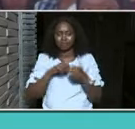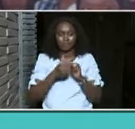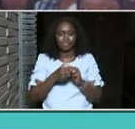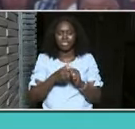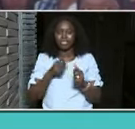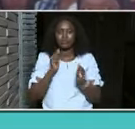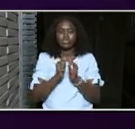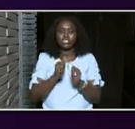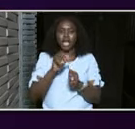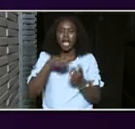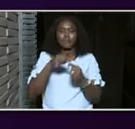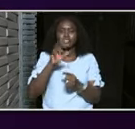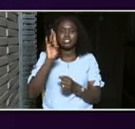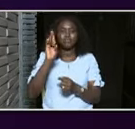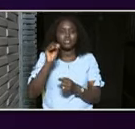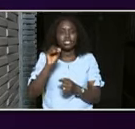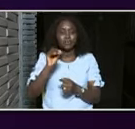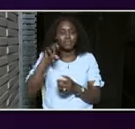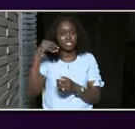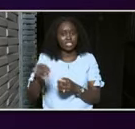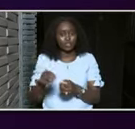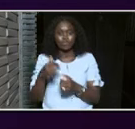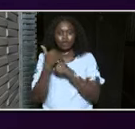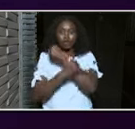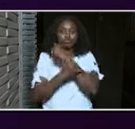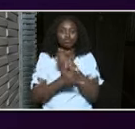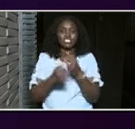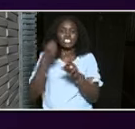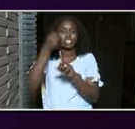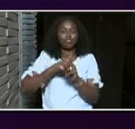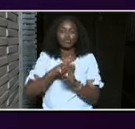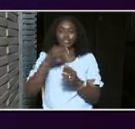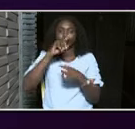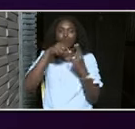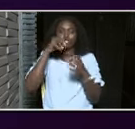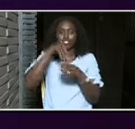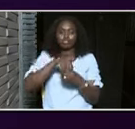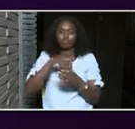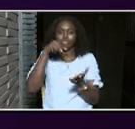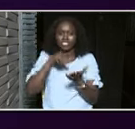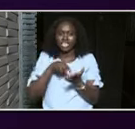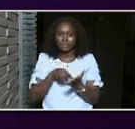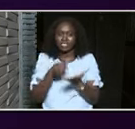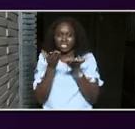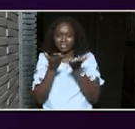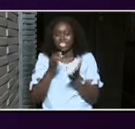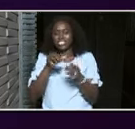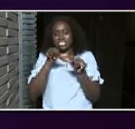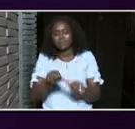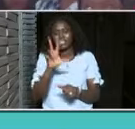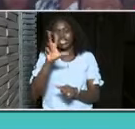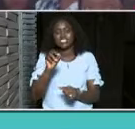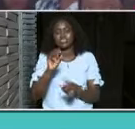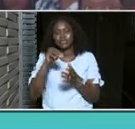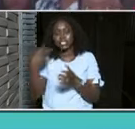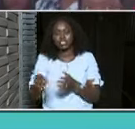70% of the country's income is going into the country's debt service, and the remaining 30% going